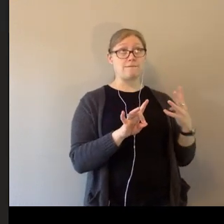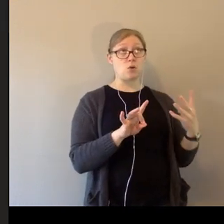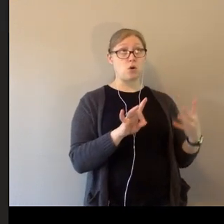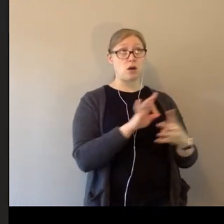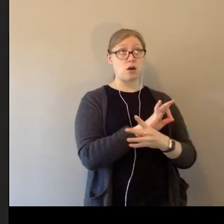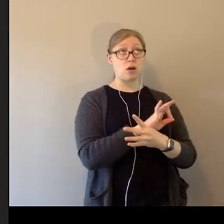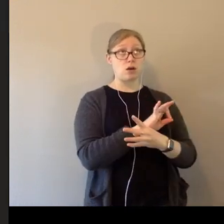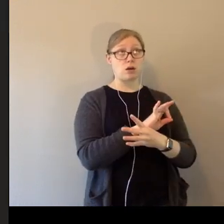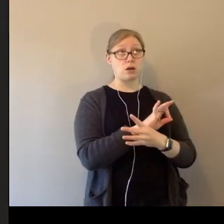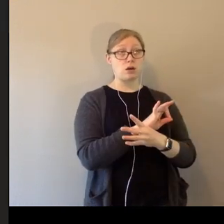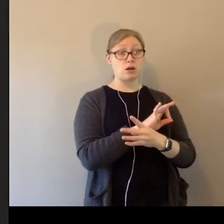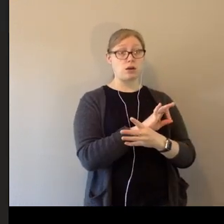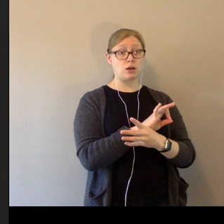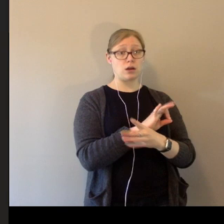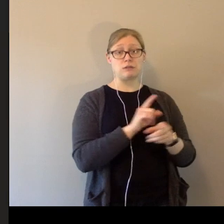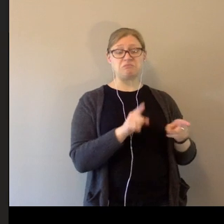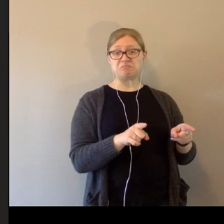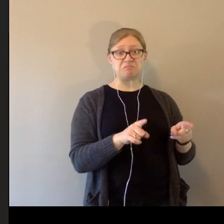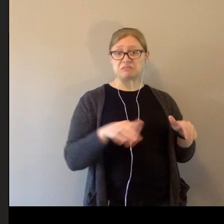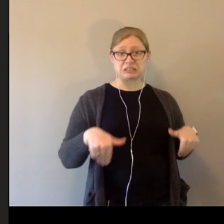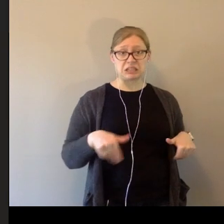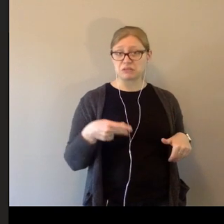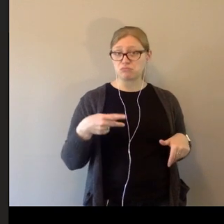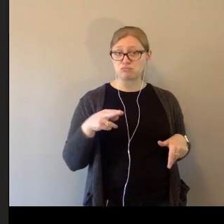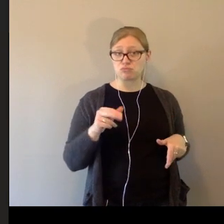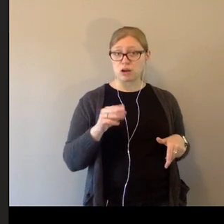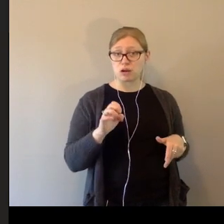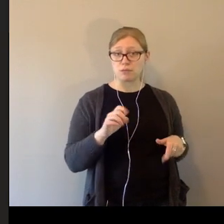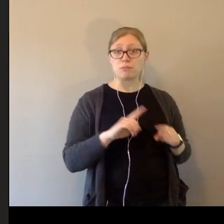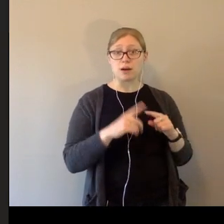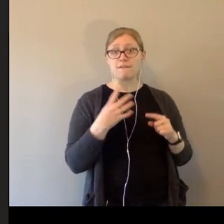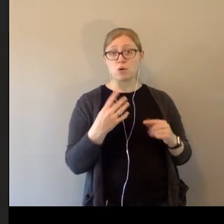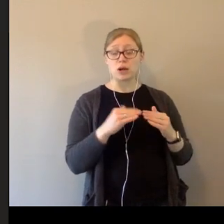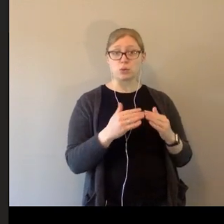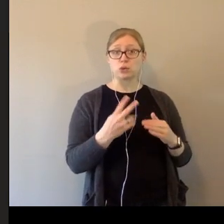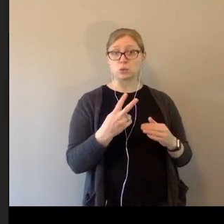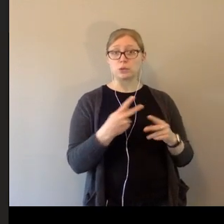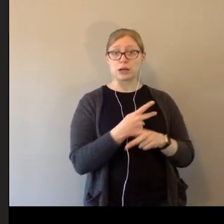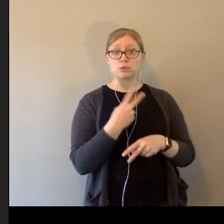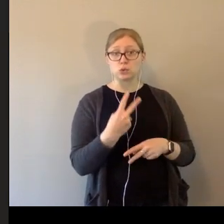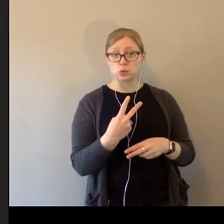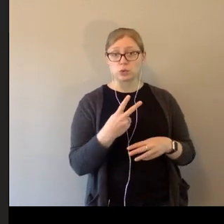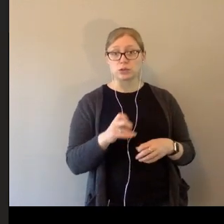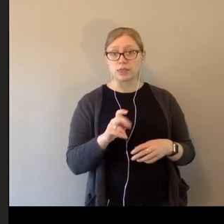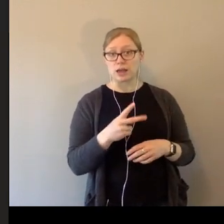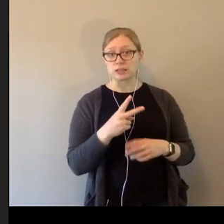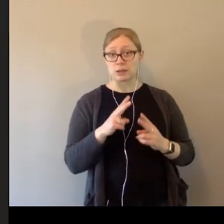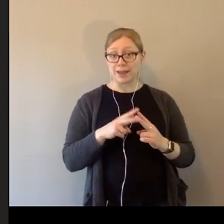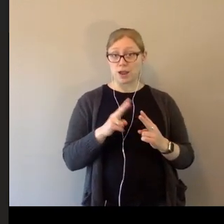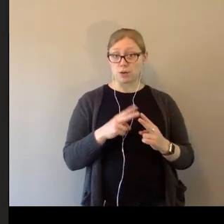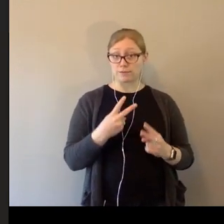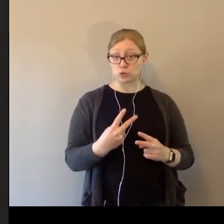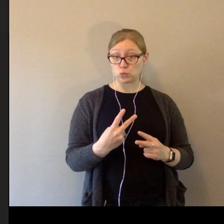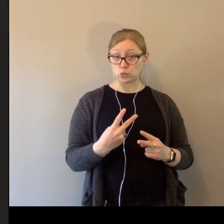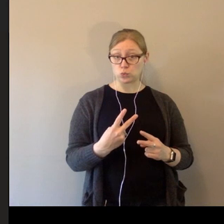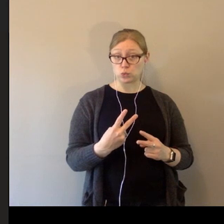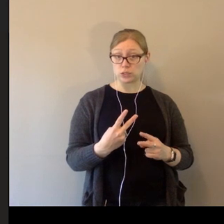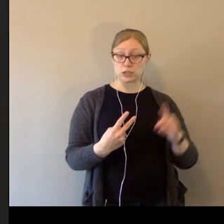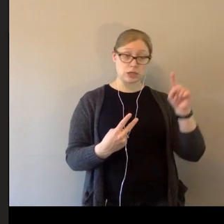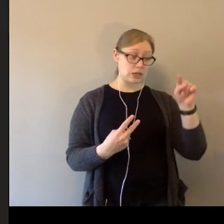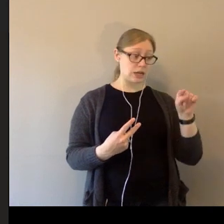8. And neither one of those is prime, but 4 is 2 times 2. So here I have a pair of 2's, and they're prime. 8 is going to